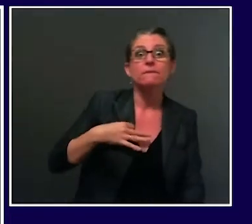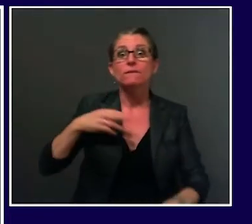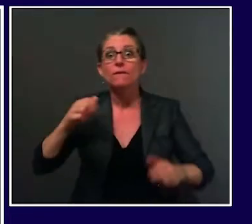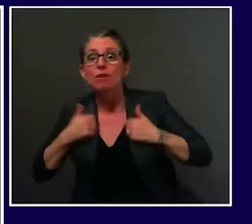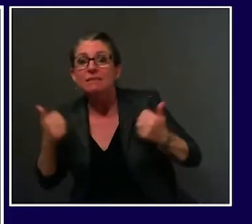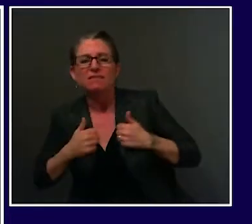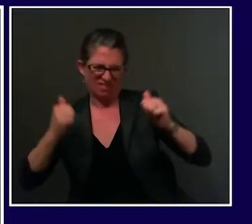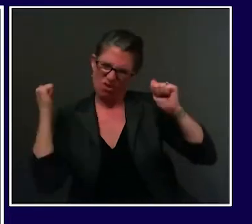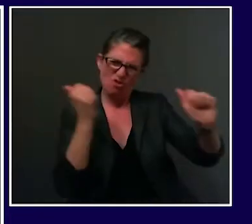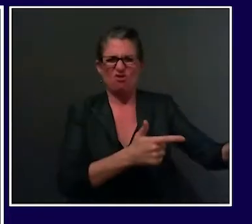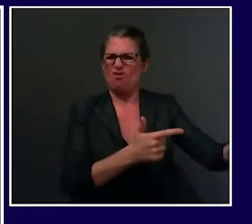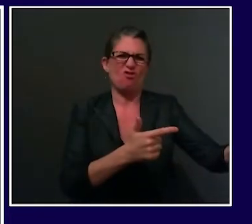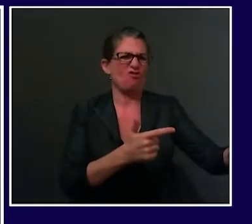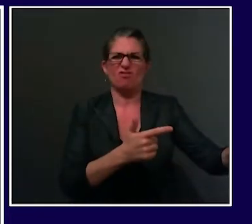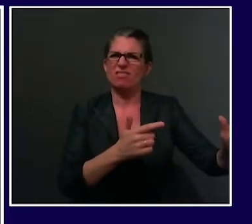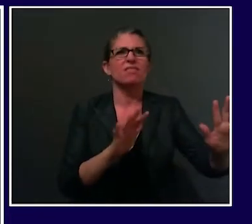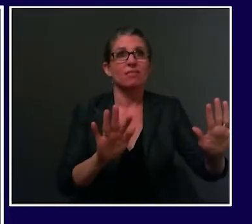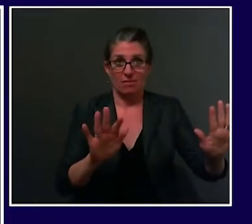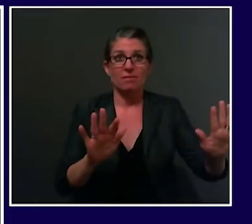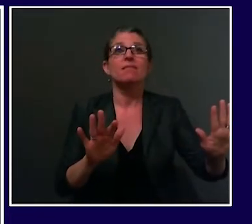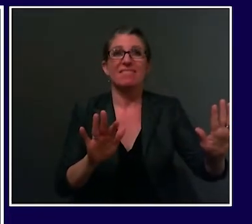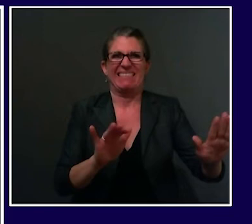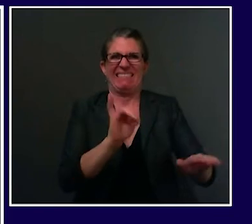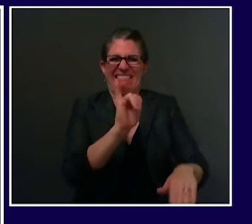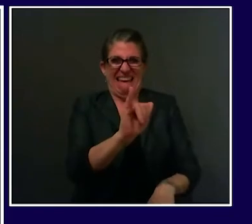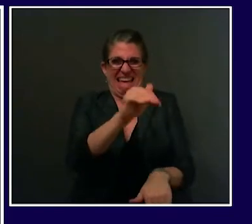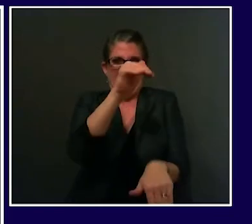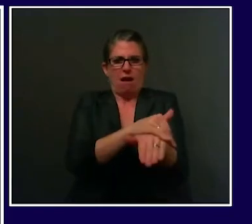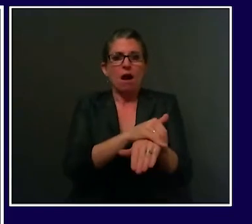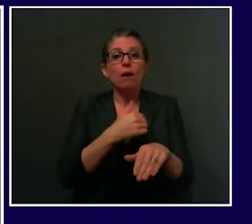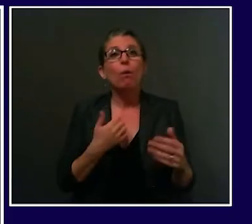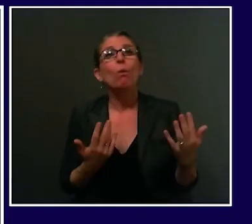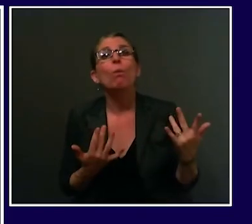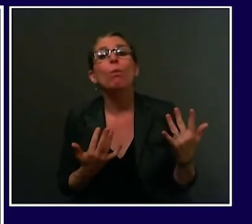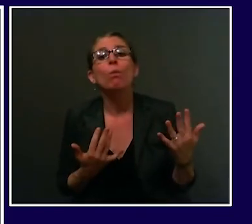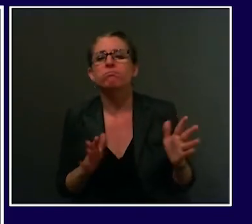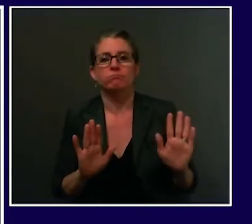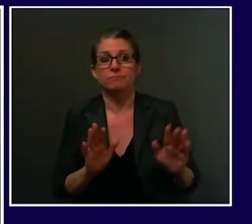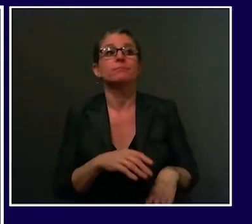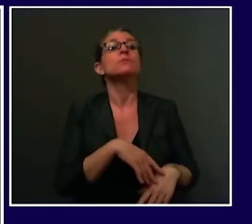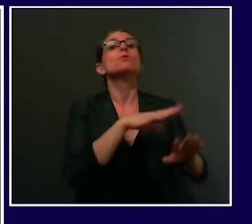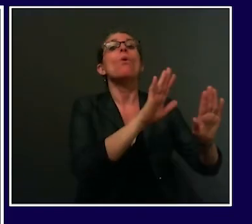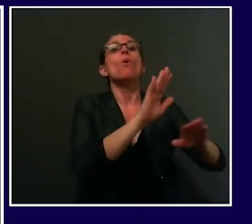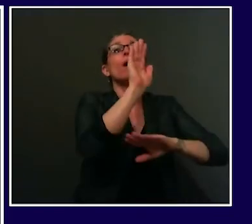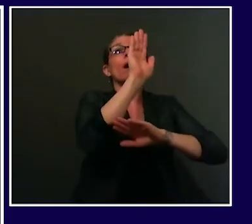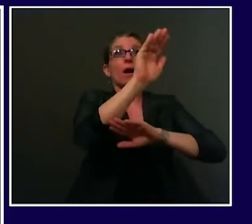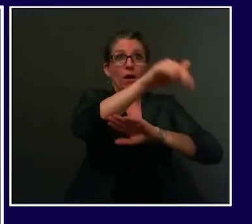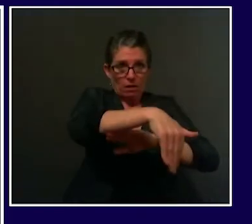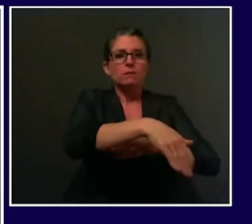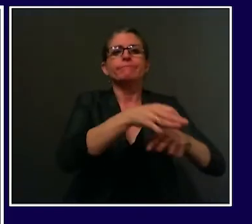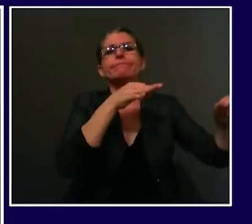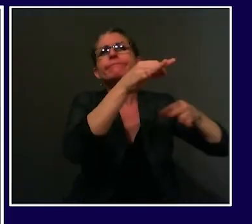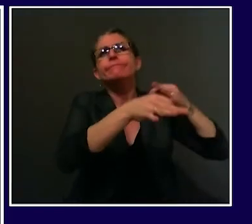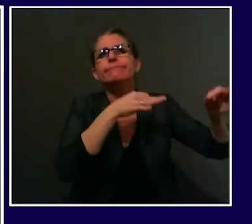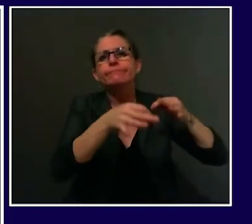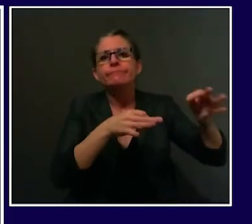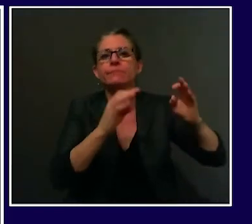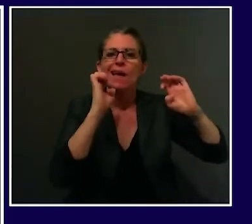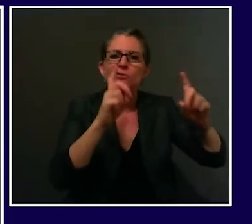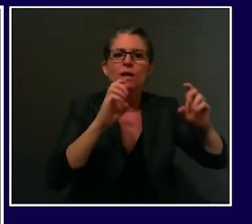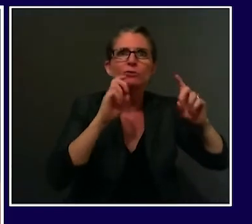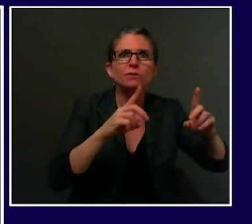also arranged for a phone call that night to go over infection control practices, as well as staffing needs at the